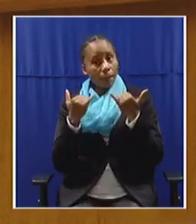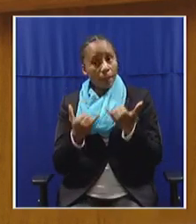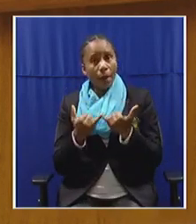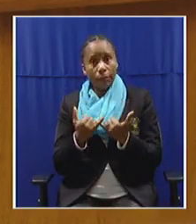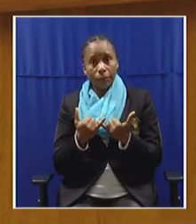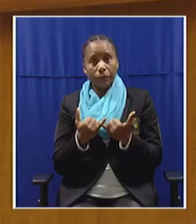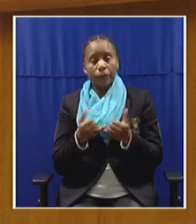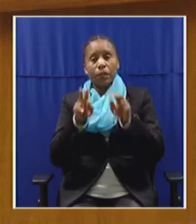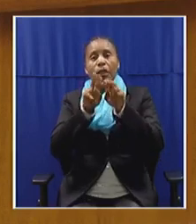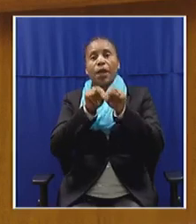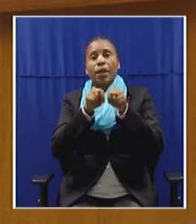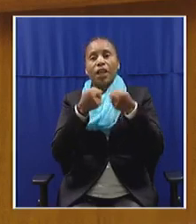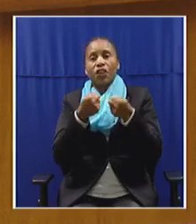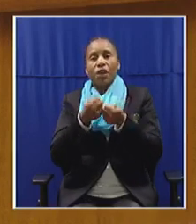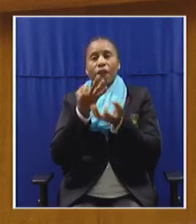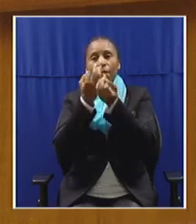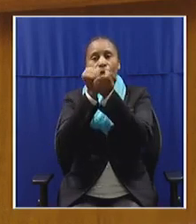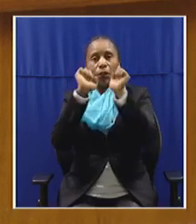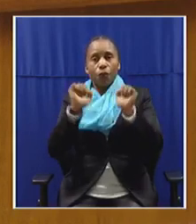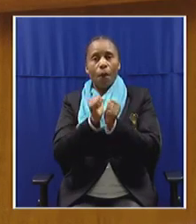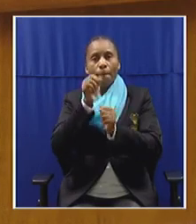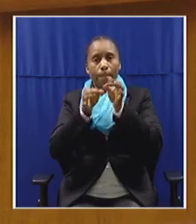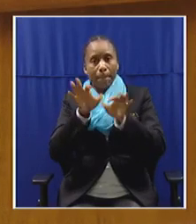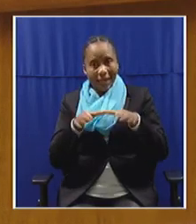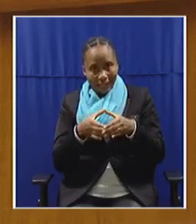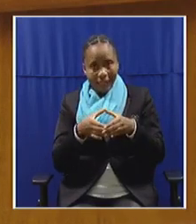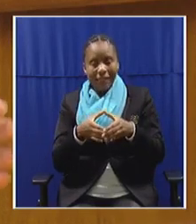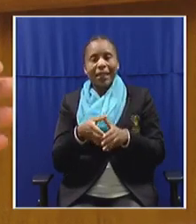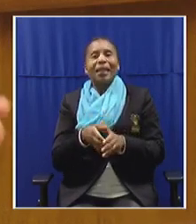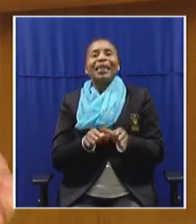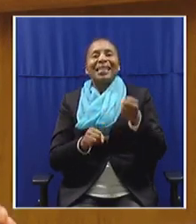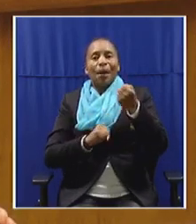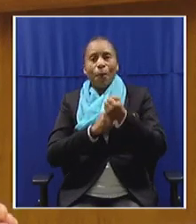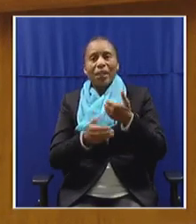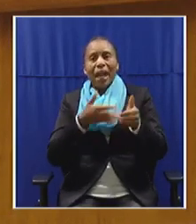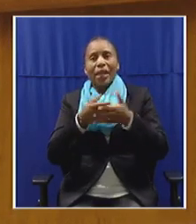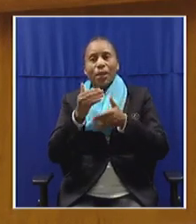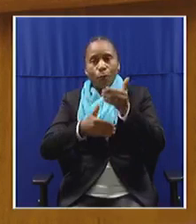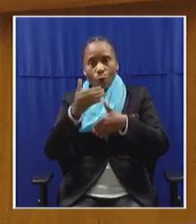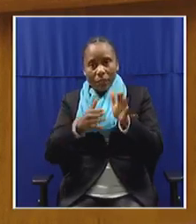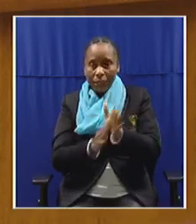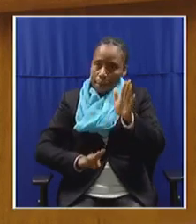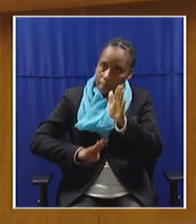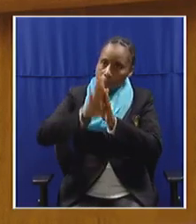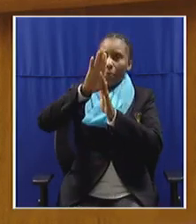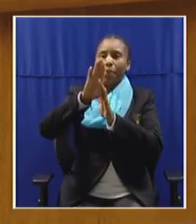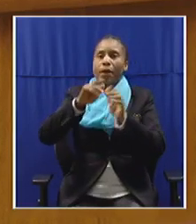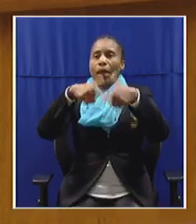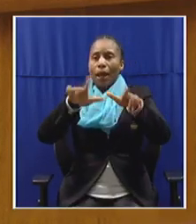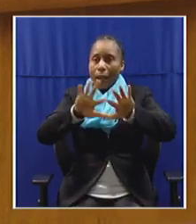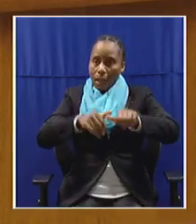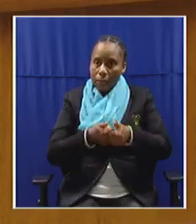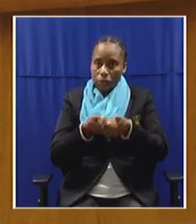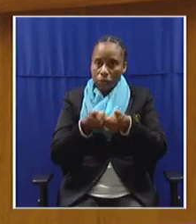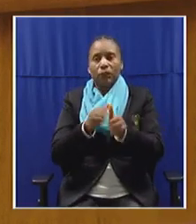the National Freedom Party will support any process that will accelerate land reform in South Africa.